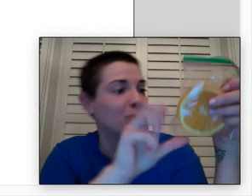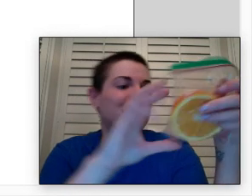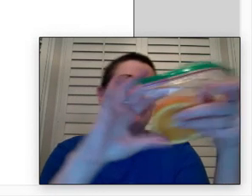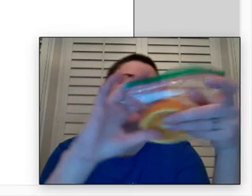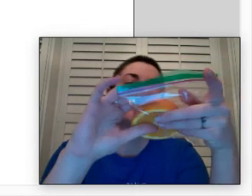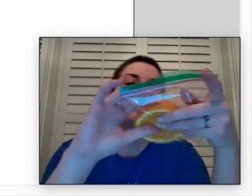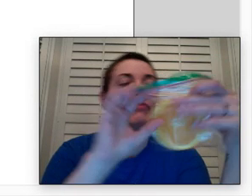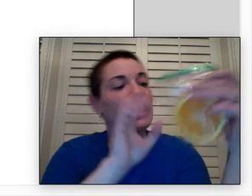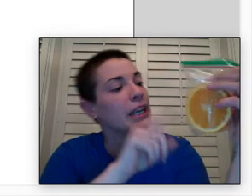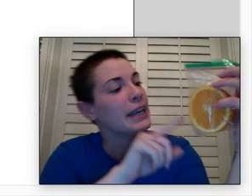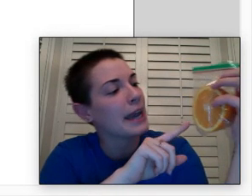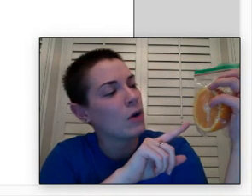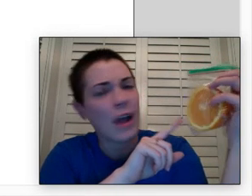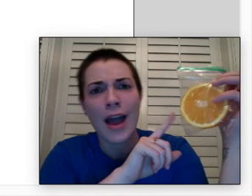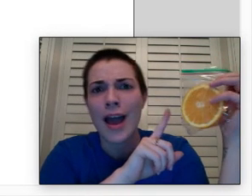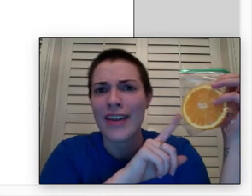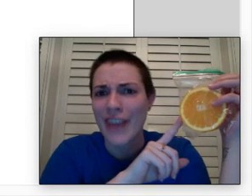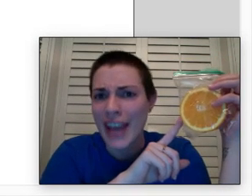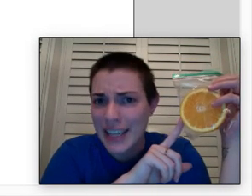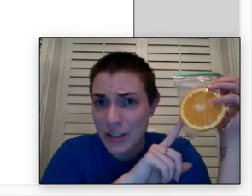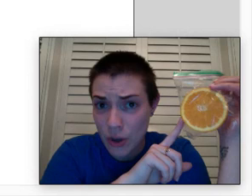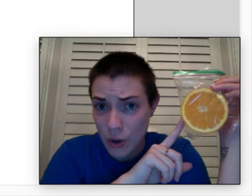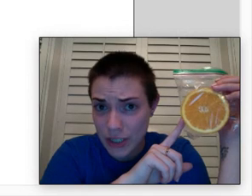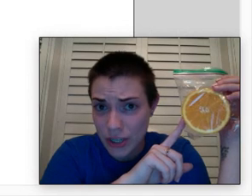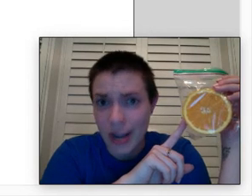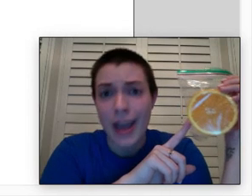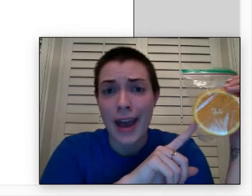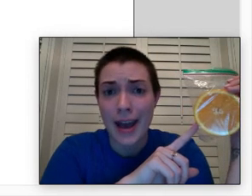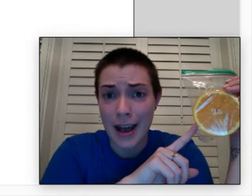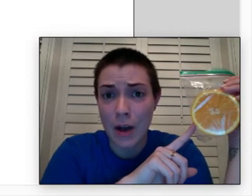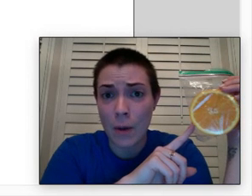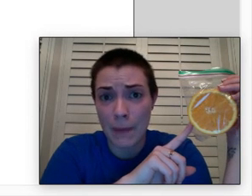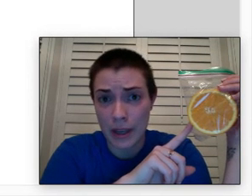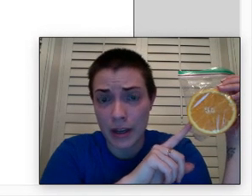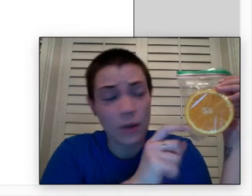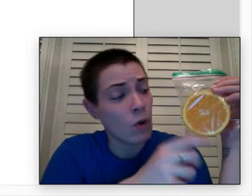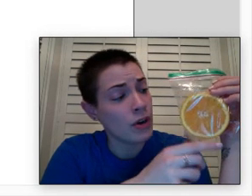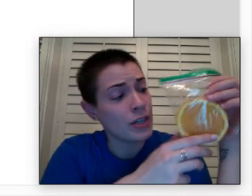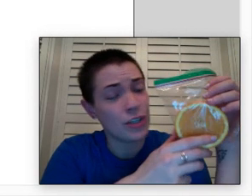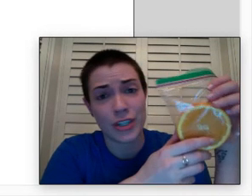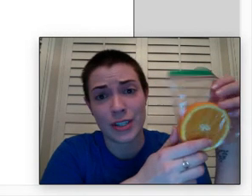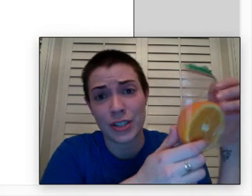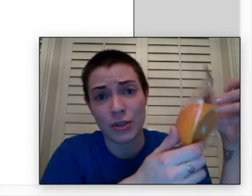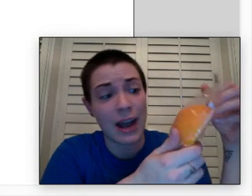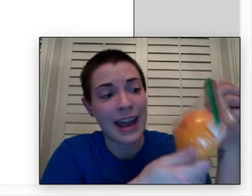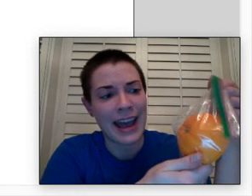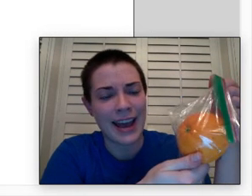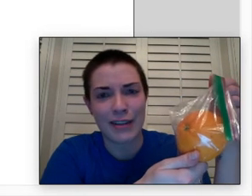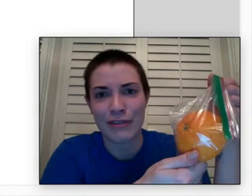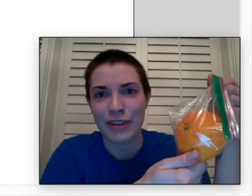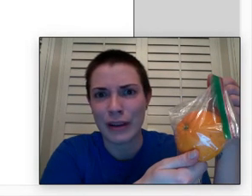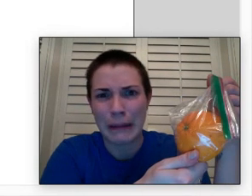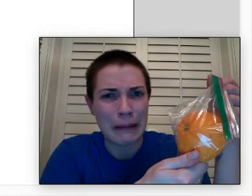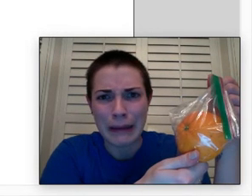orange. Now, if I ask you the question, how many oranges do I